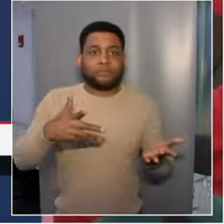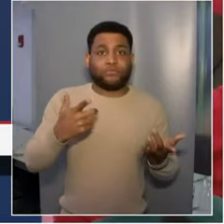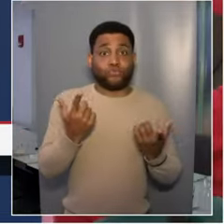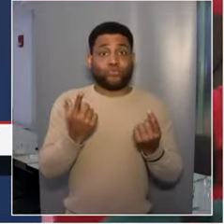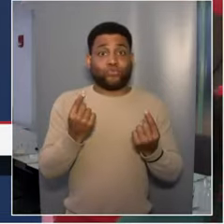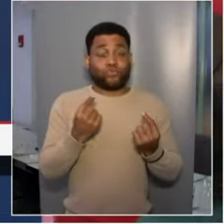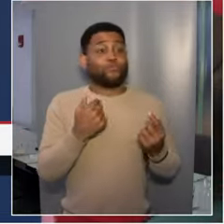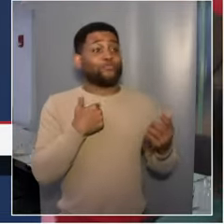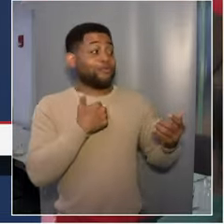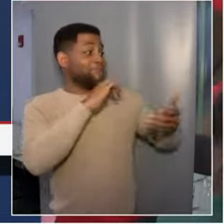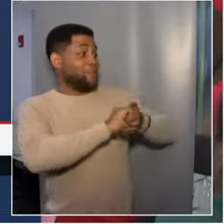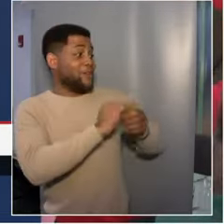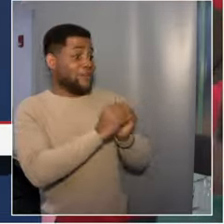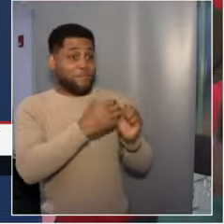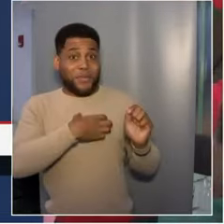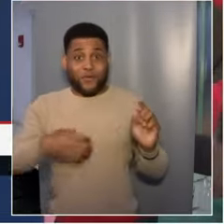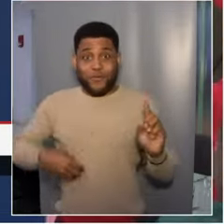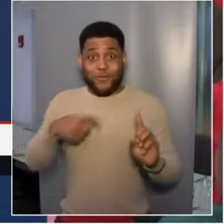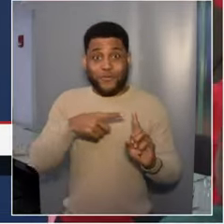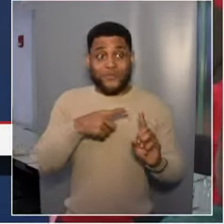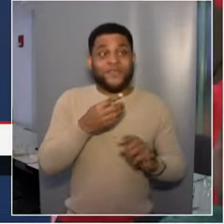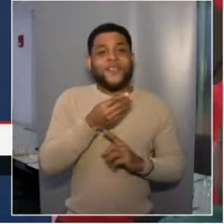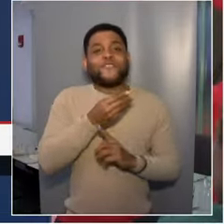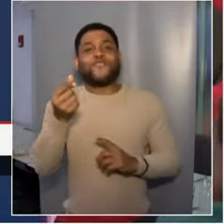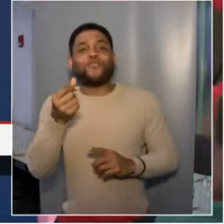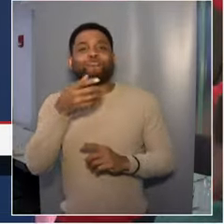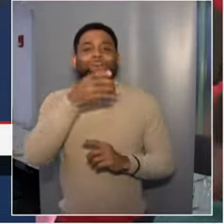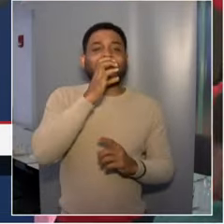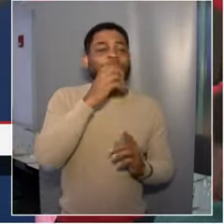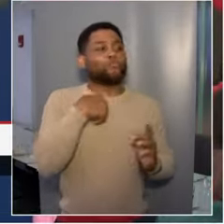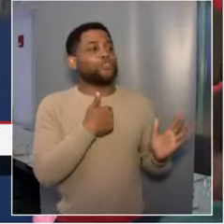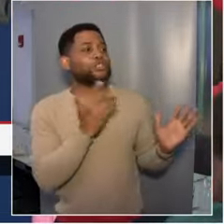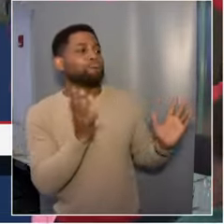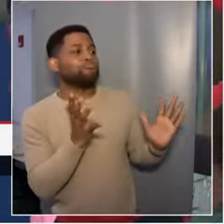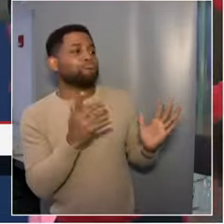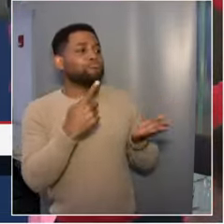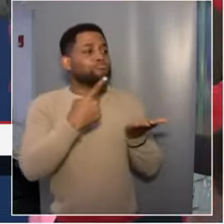saying, well, what could we do? Well, this mall next door